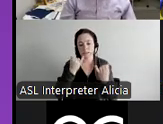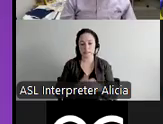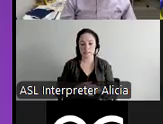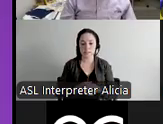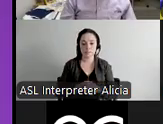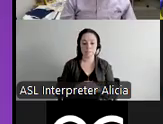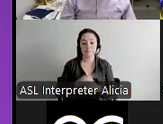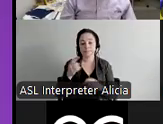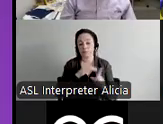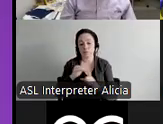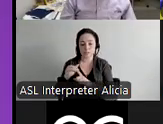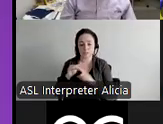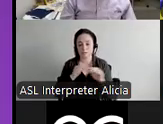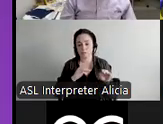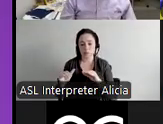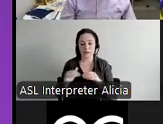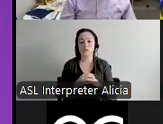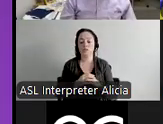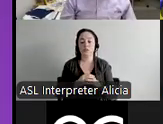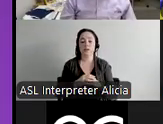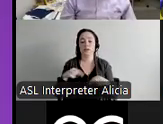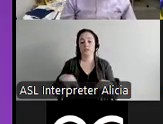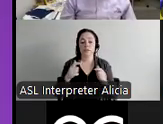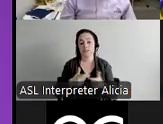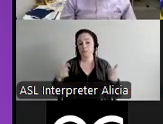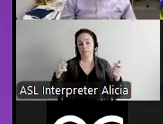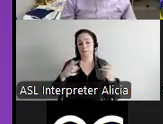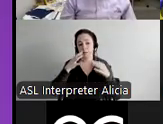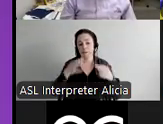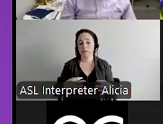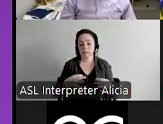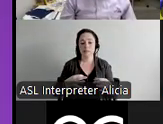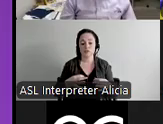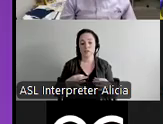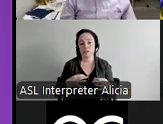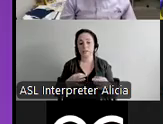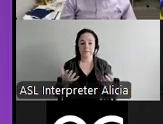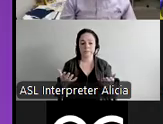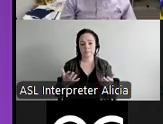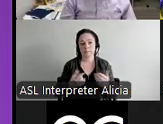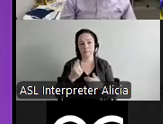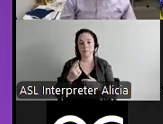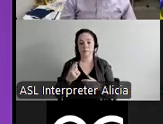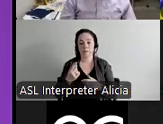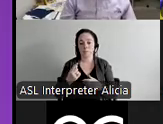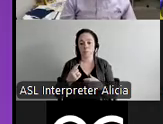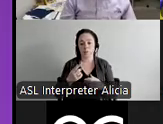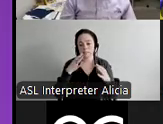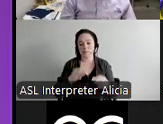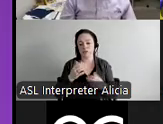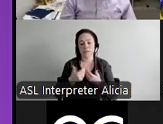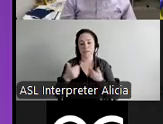a reminder, this is, our big decision. One of our big decisions is the